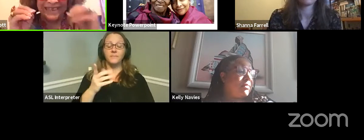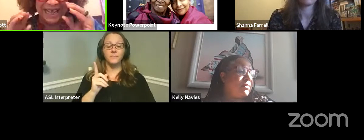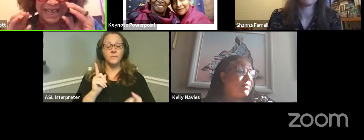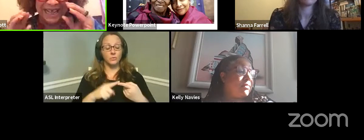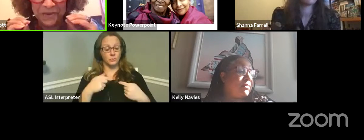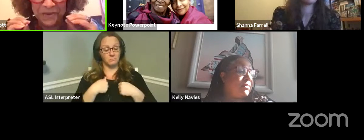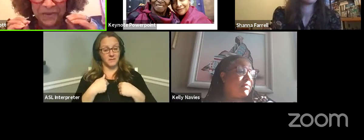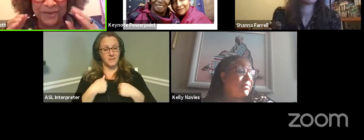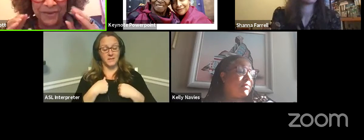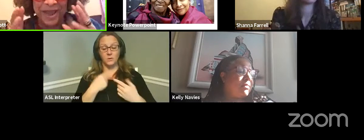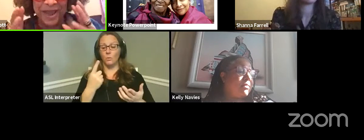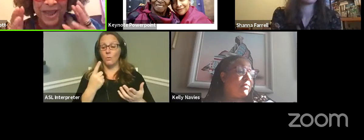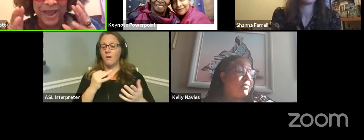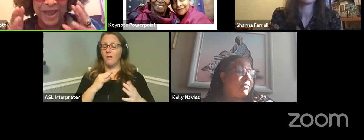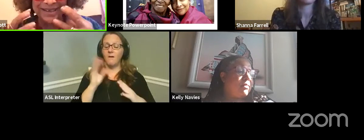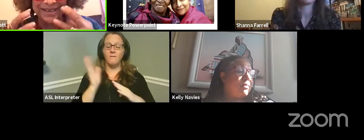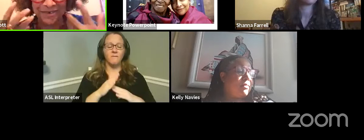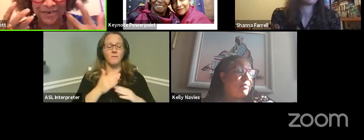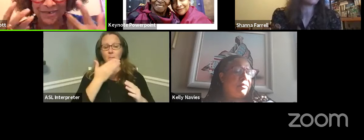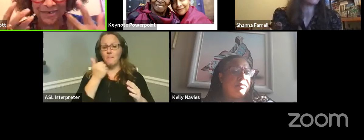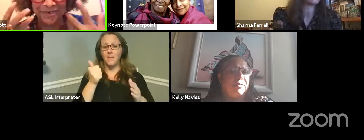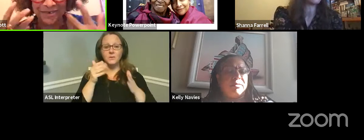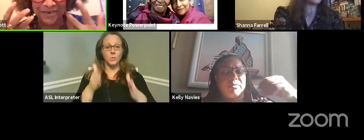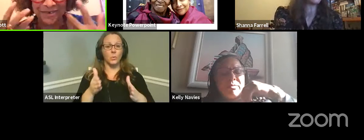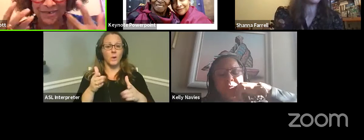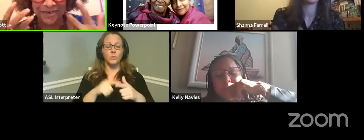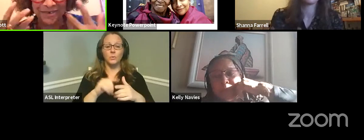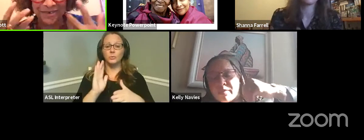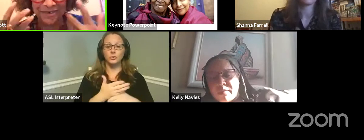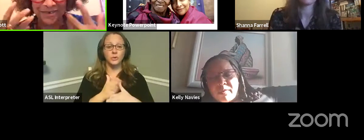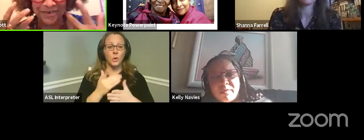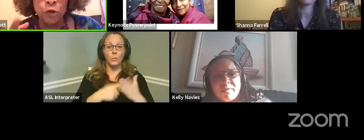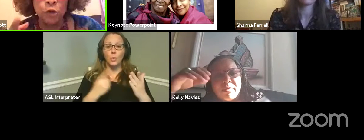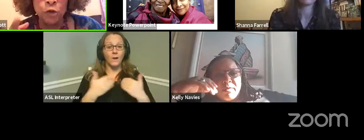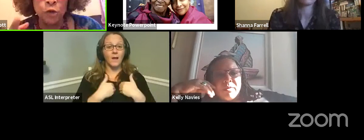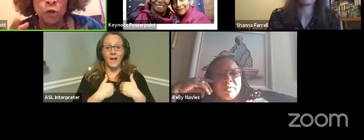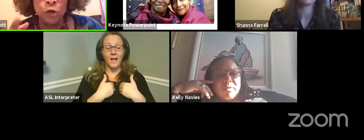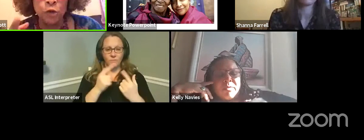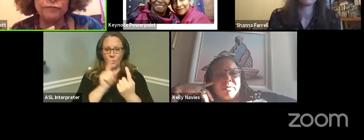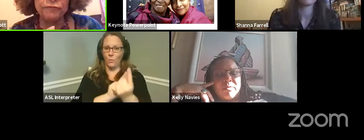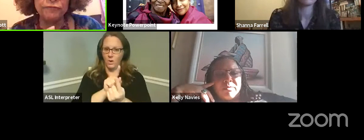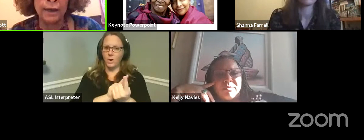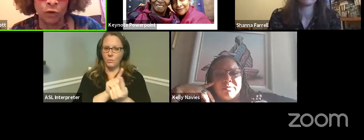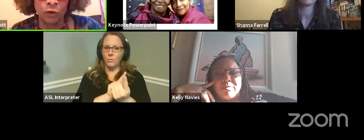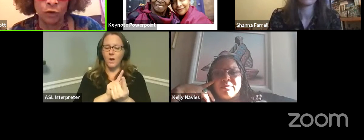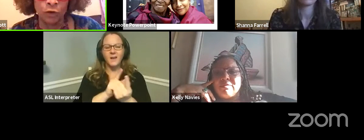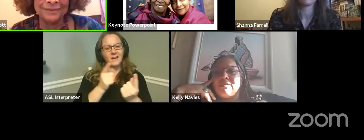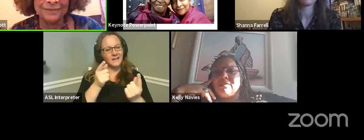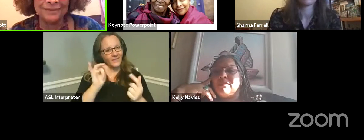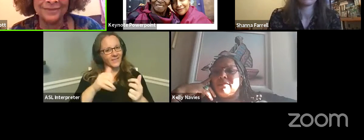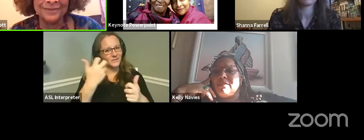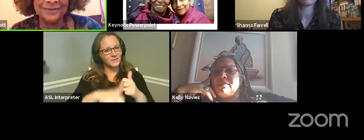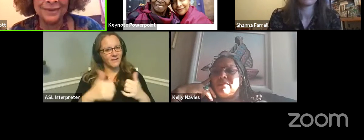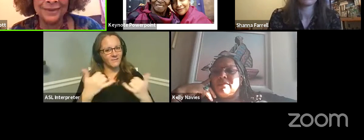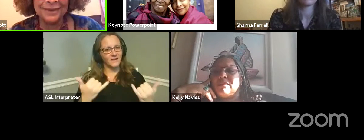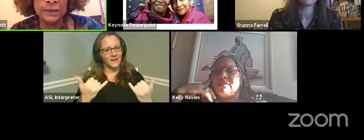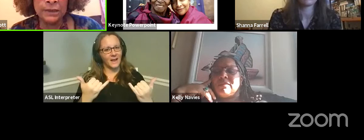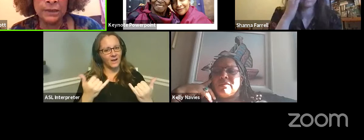the densest, best ways to share what you have is one-on-one. Now, that's difficult now, for